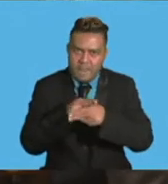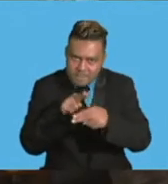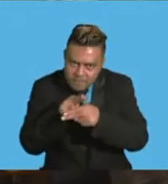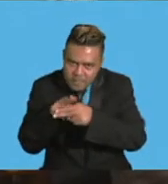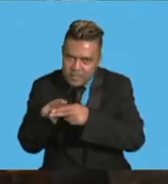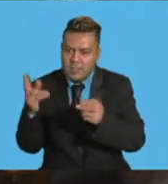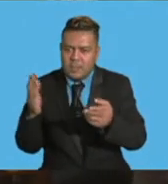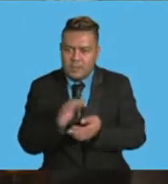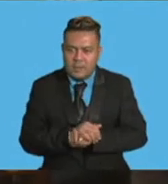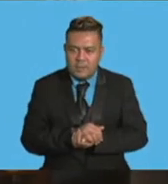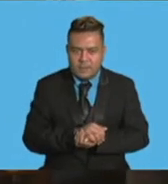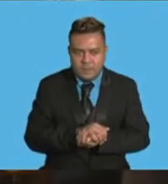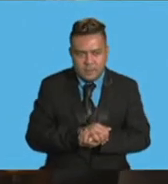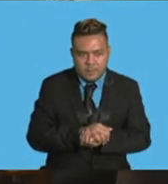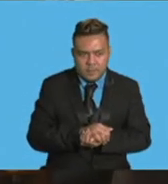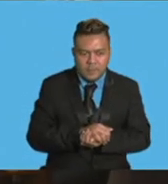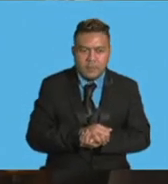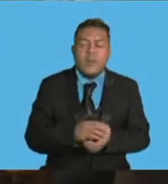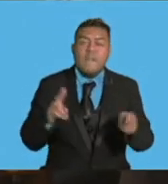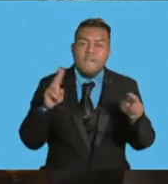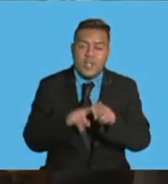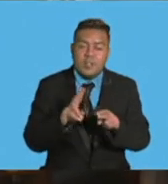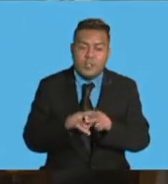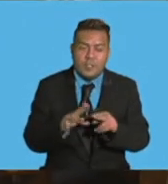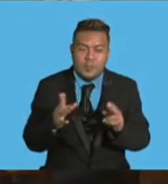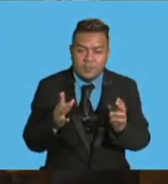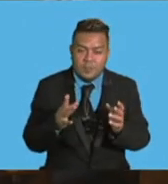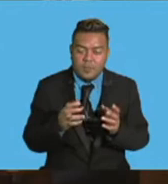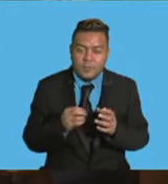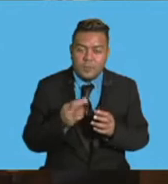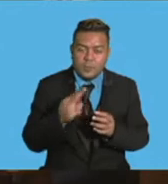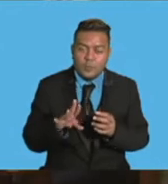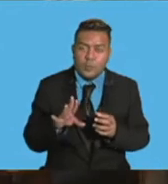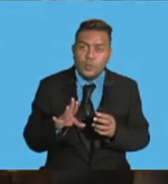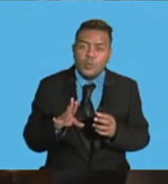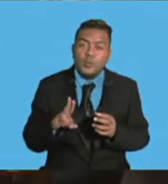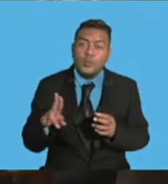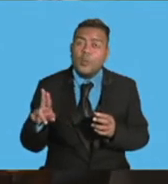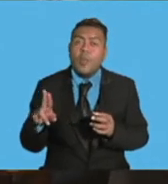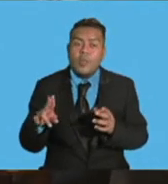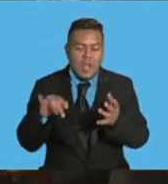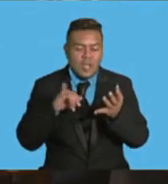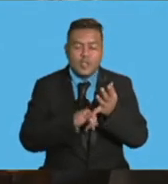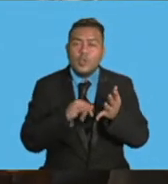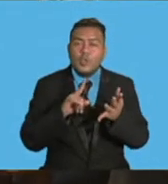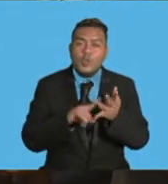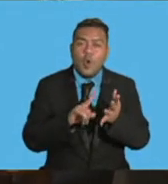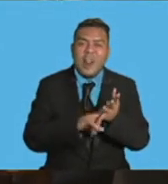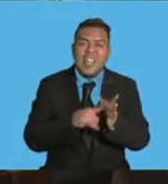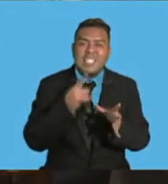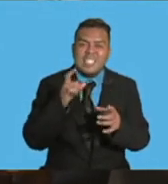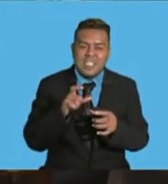This Honorable Speaker, sir, is part of Fiji's obligation to the Solace Convention, which is the safety